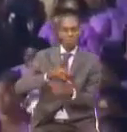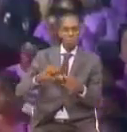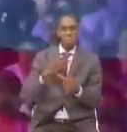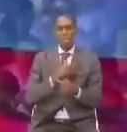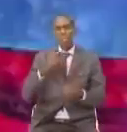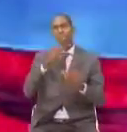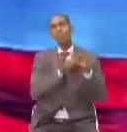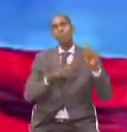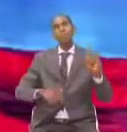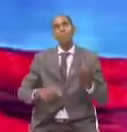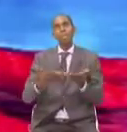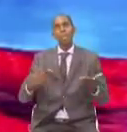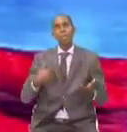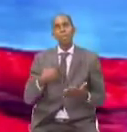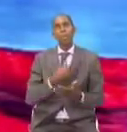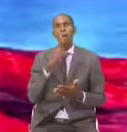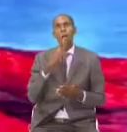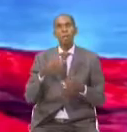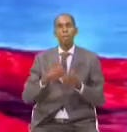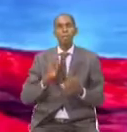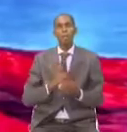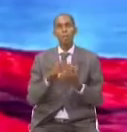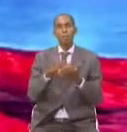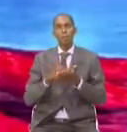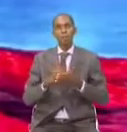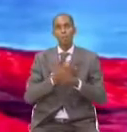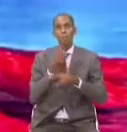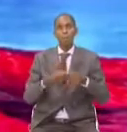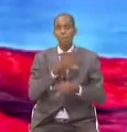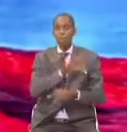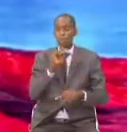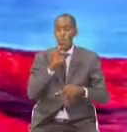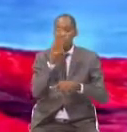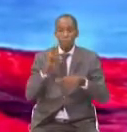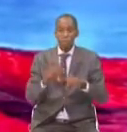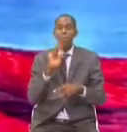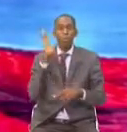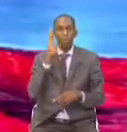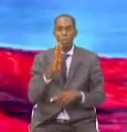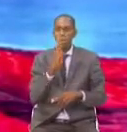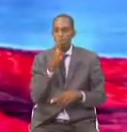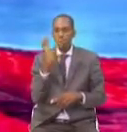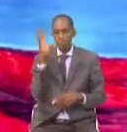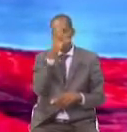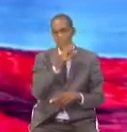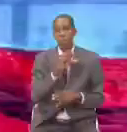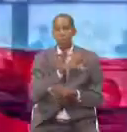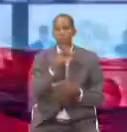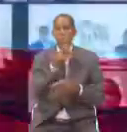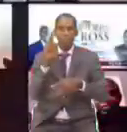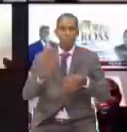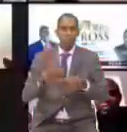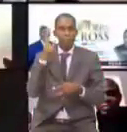Lord, here we are in our nation. No nation is exempted. No nation is forgotten